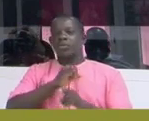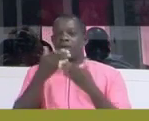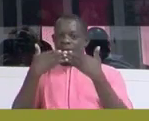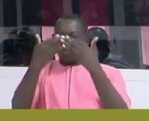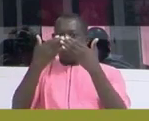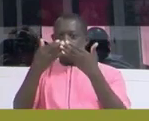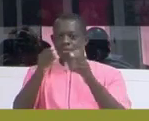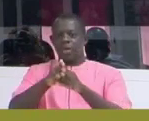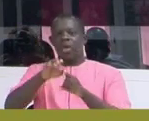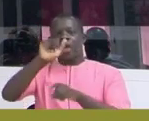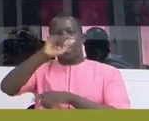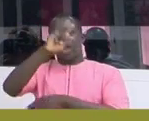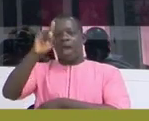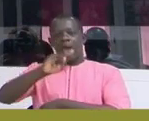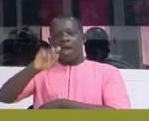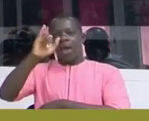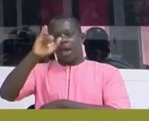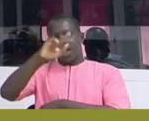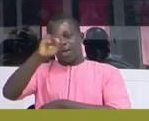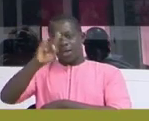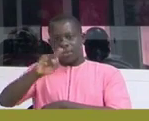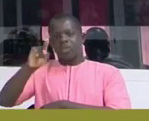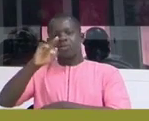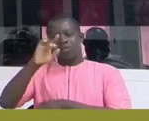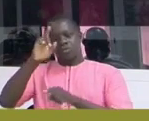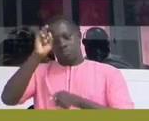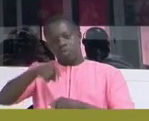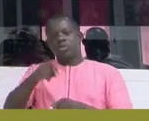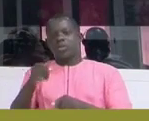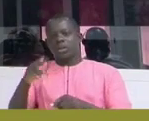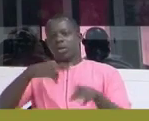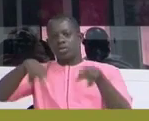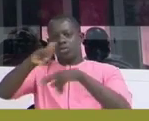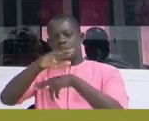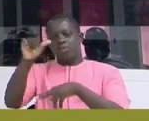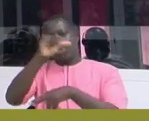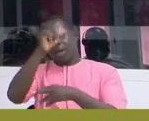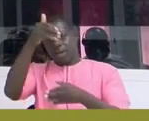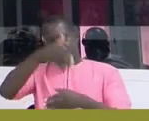"Yes." He said, "Asis is supposed to return back.